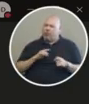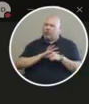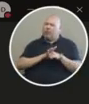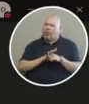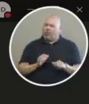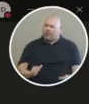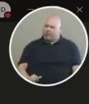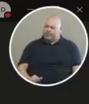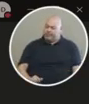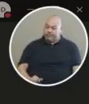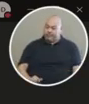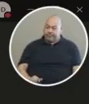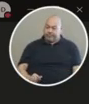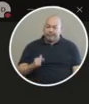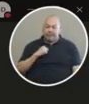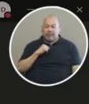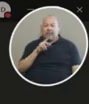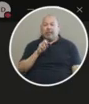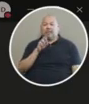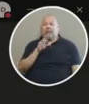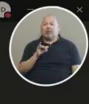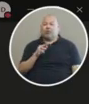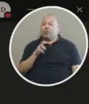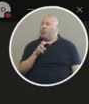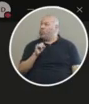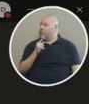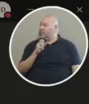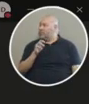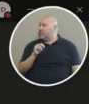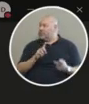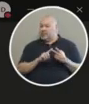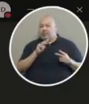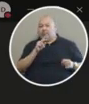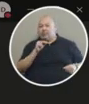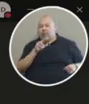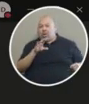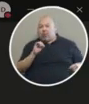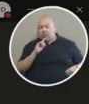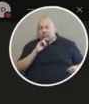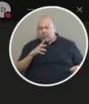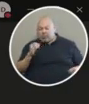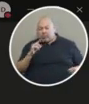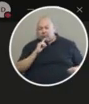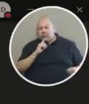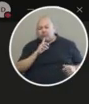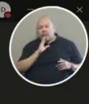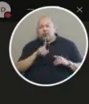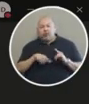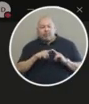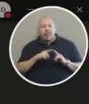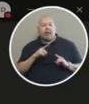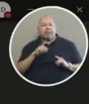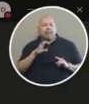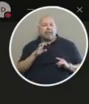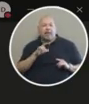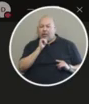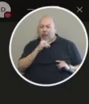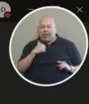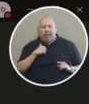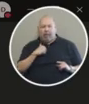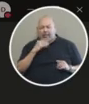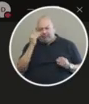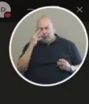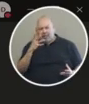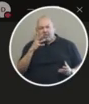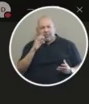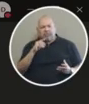Rep. Schwartzman, this is Kerry Weston. Mario had to step away for a moment to talk with one of the hospital CEOs. I don't have that information.